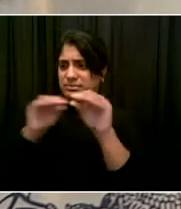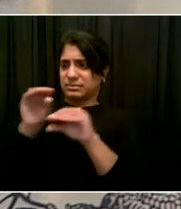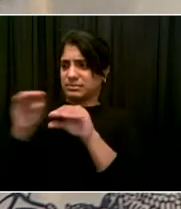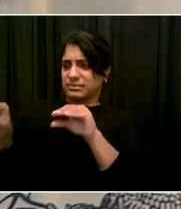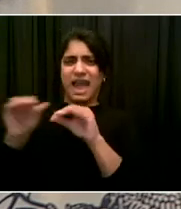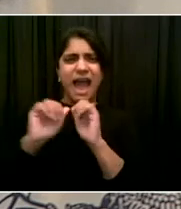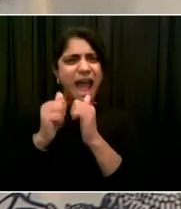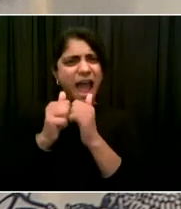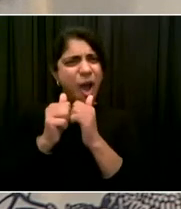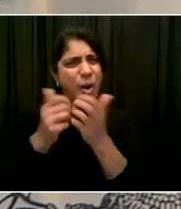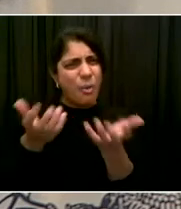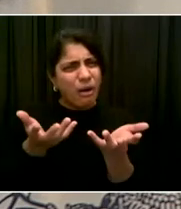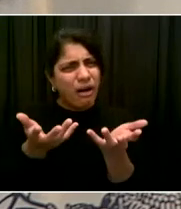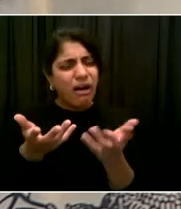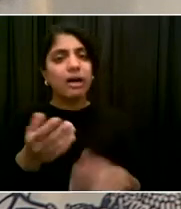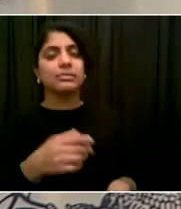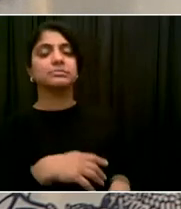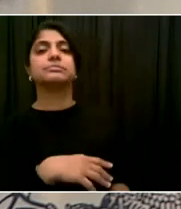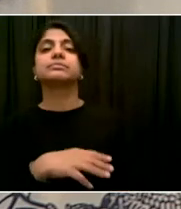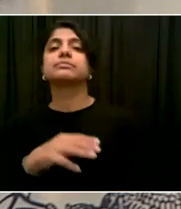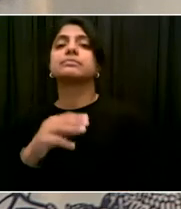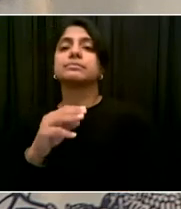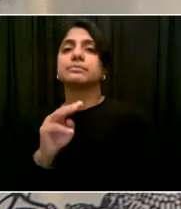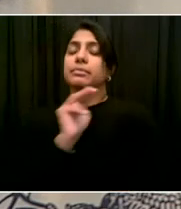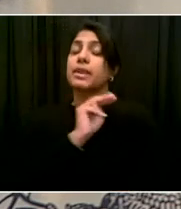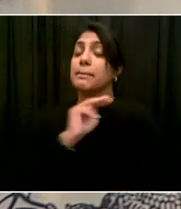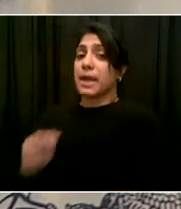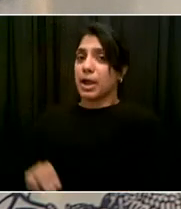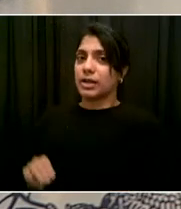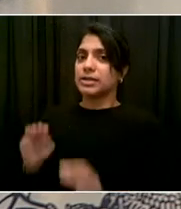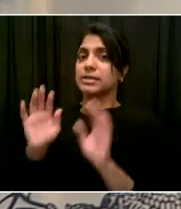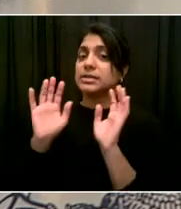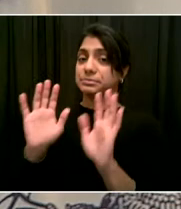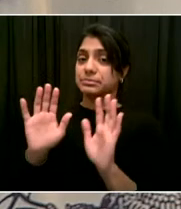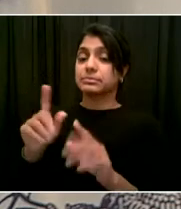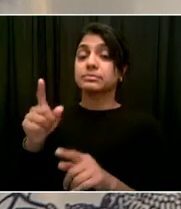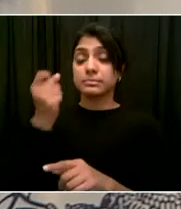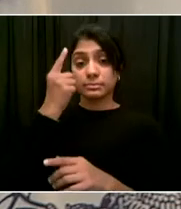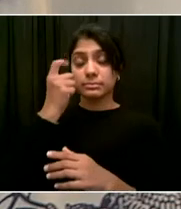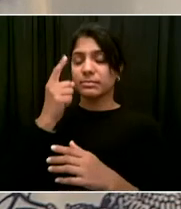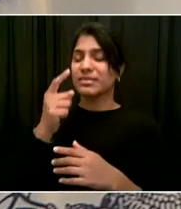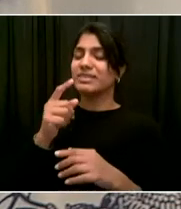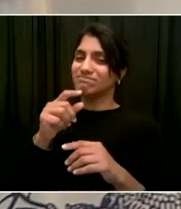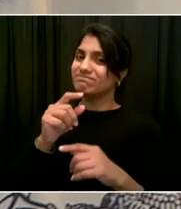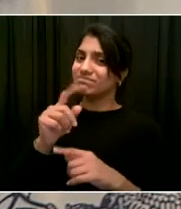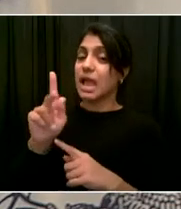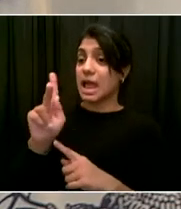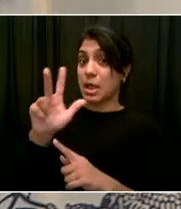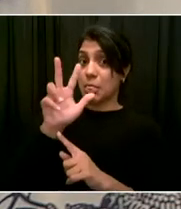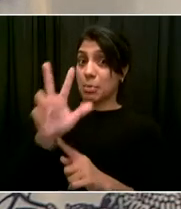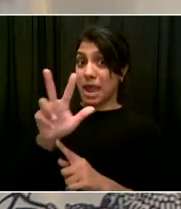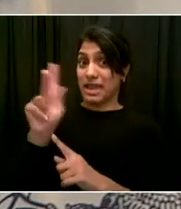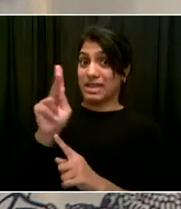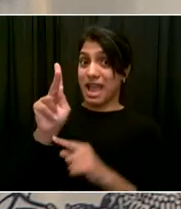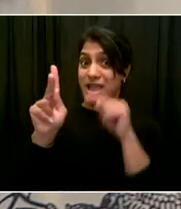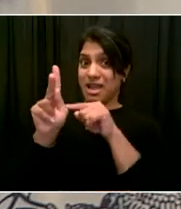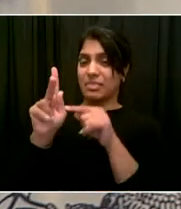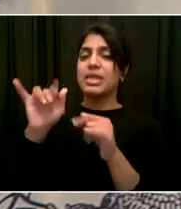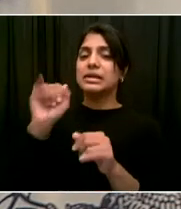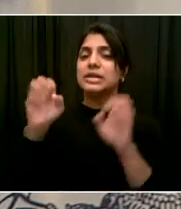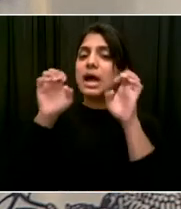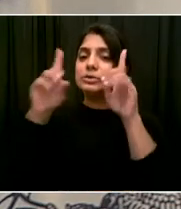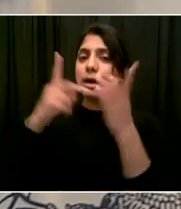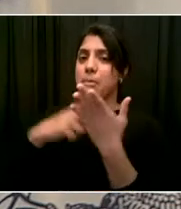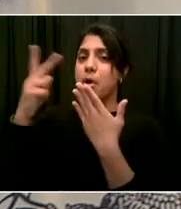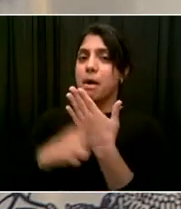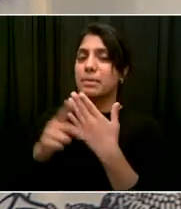we weren't going to address income inequality if we didn't do those things. So I came here to address income inequality. I came here to change